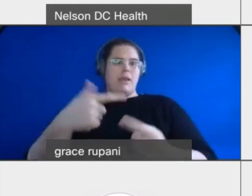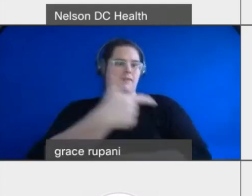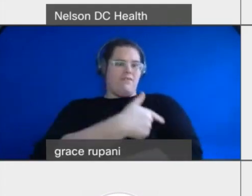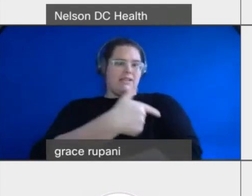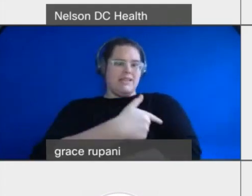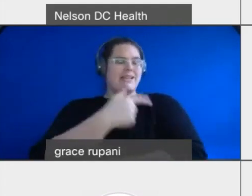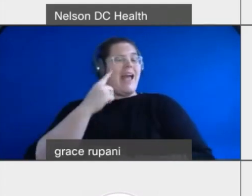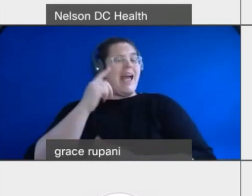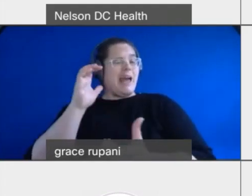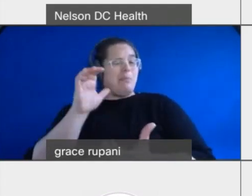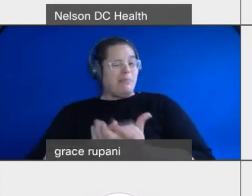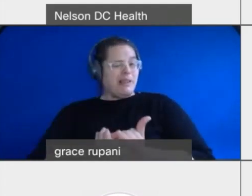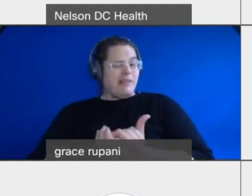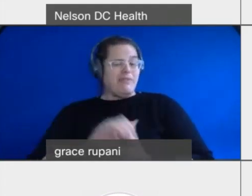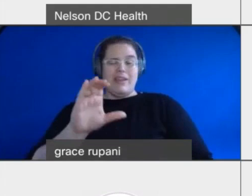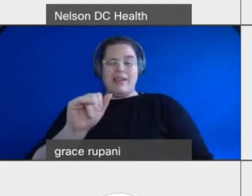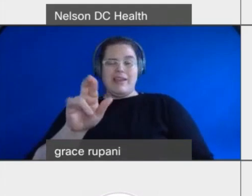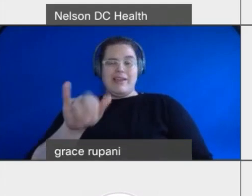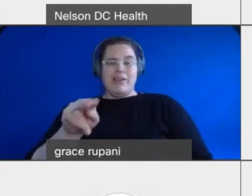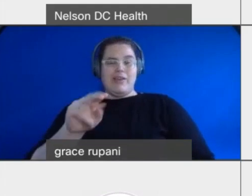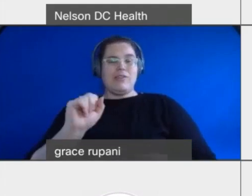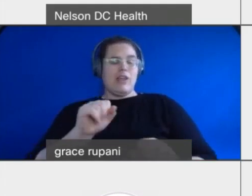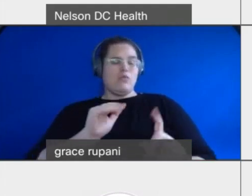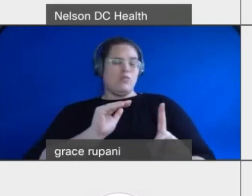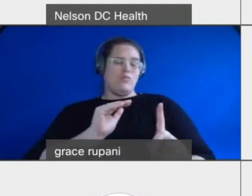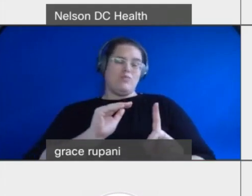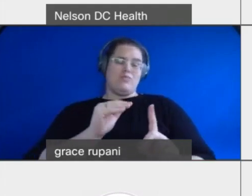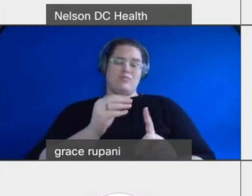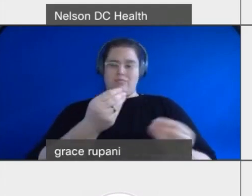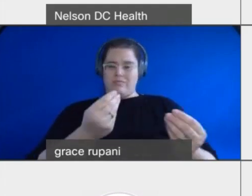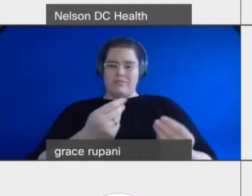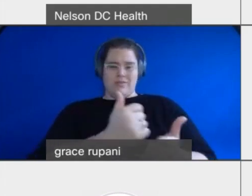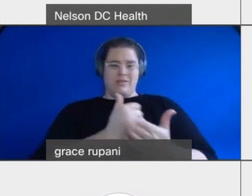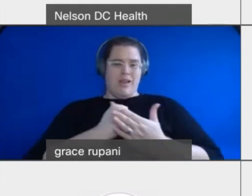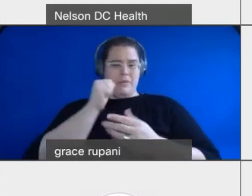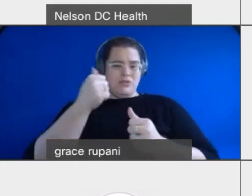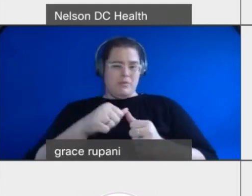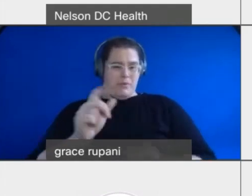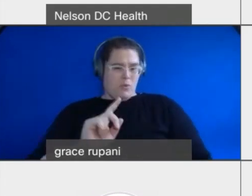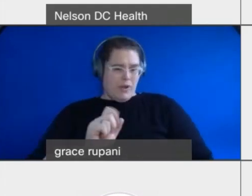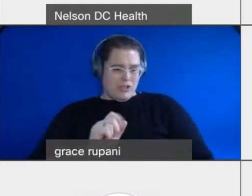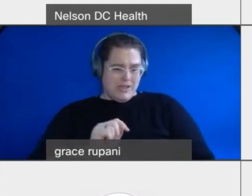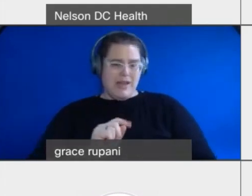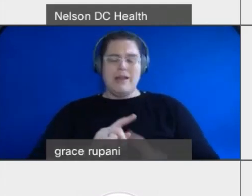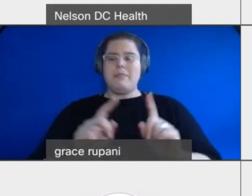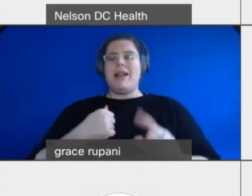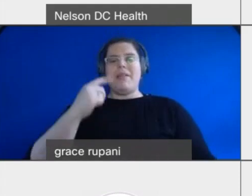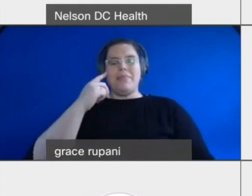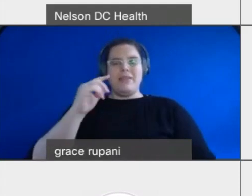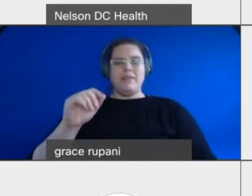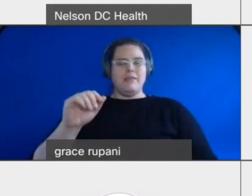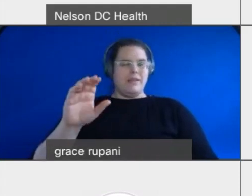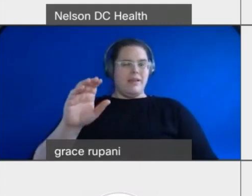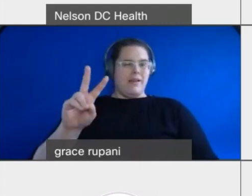Karen, maybe you could remind us where it is. I'm pretty sure that on the coronavirus or on the Vaccinate DC section of the